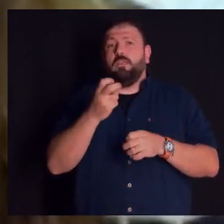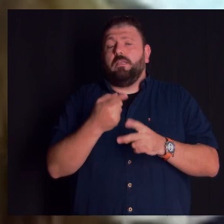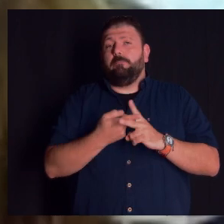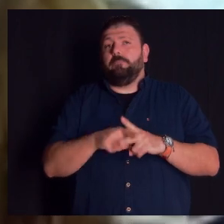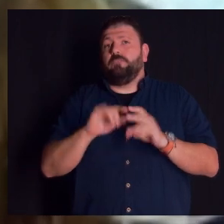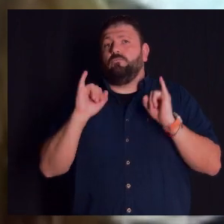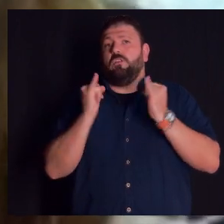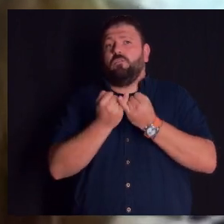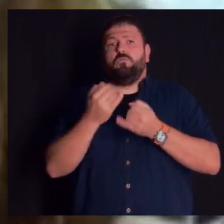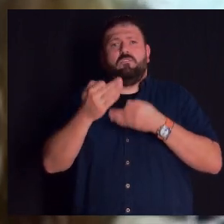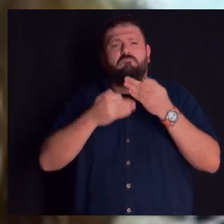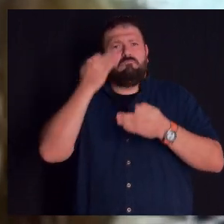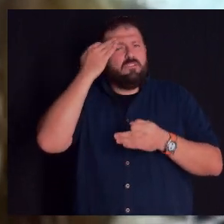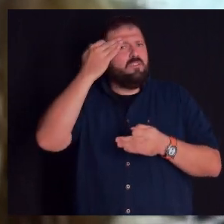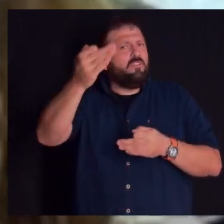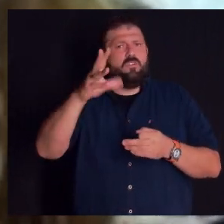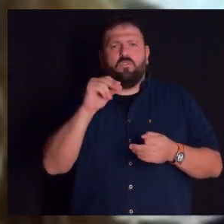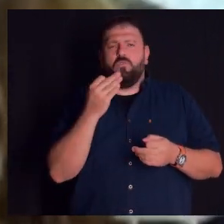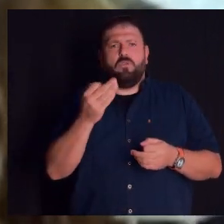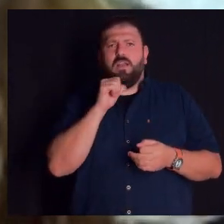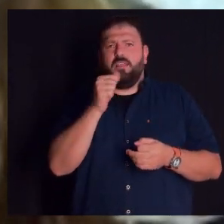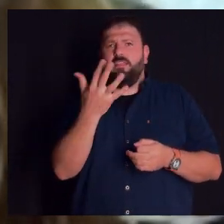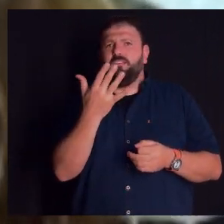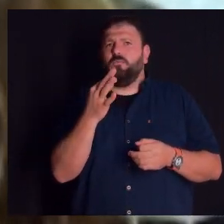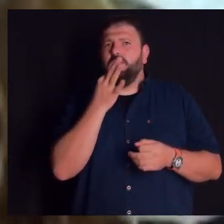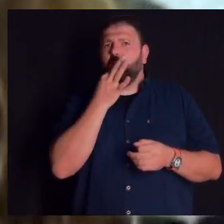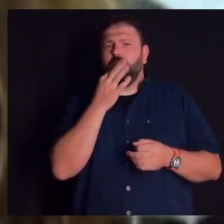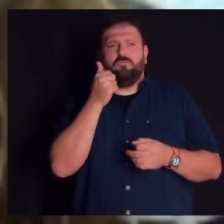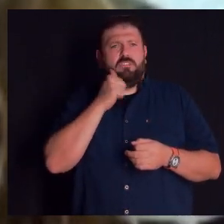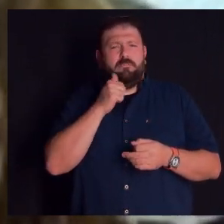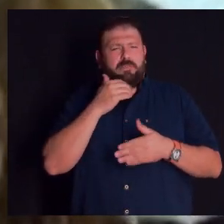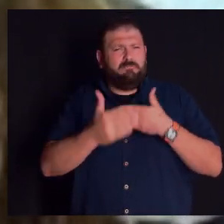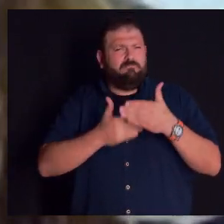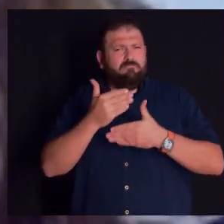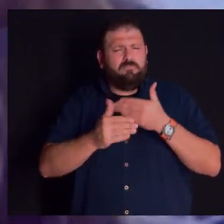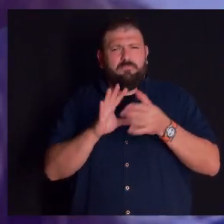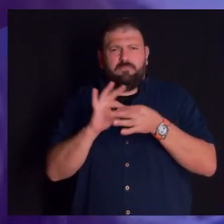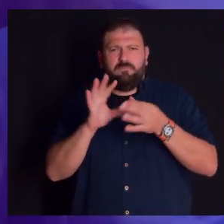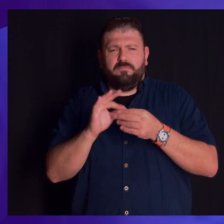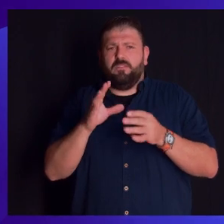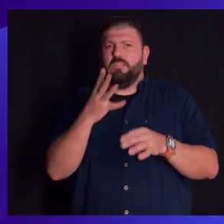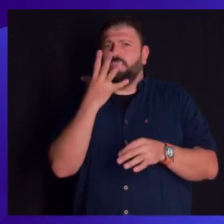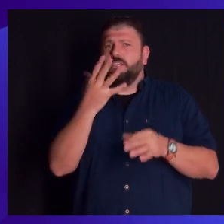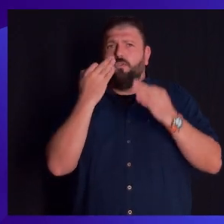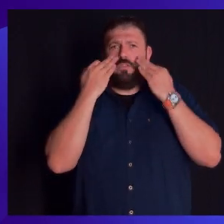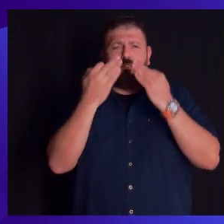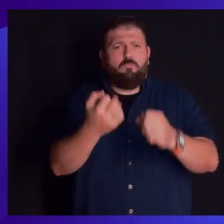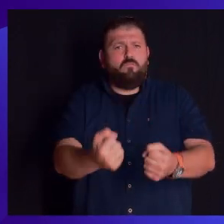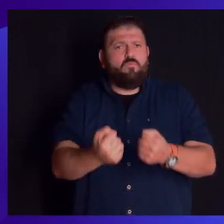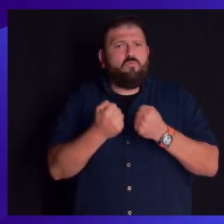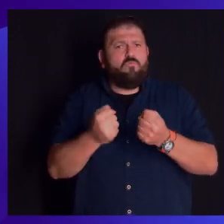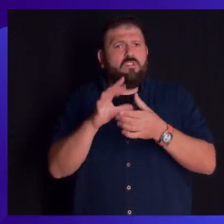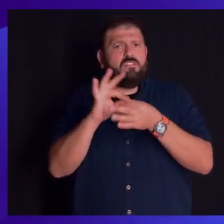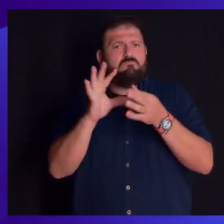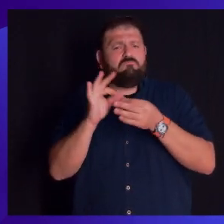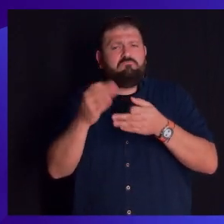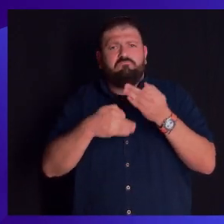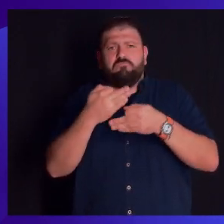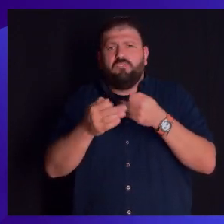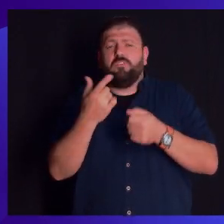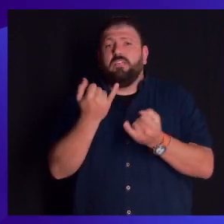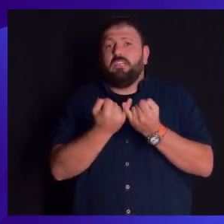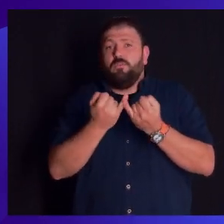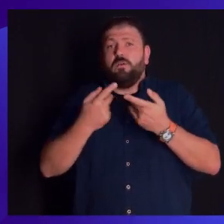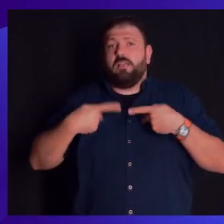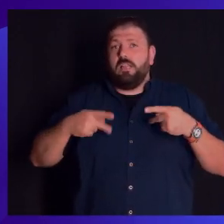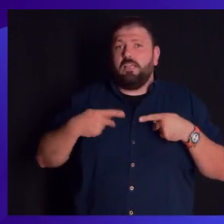because we had opportunities no more than 50 minutes with five strong testimonies. And what will happen at the end,